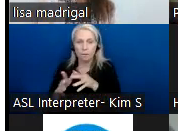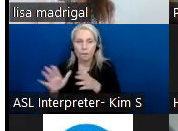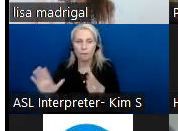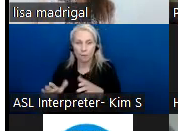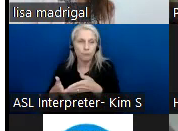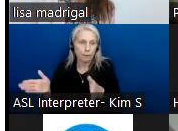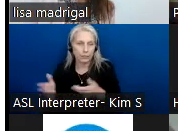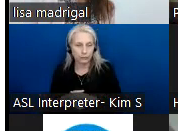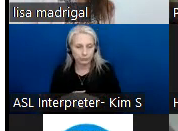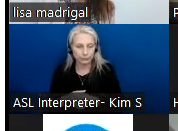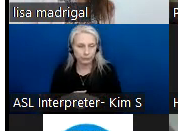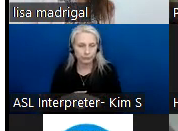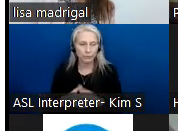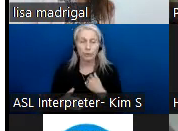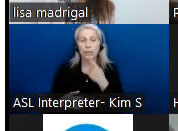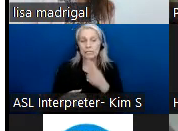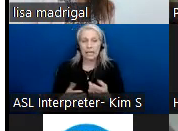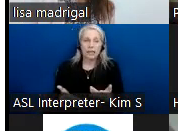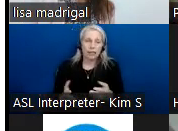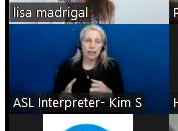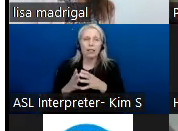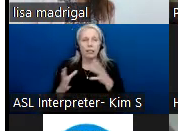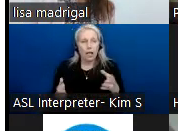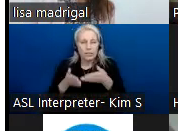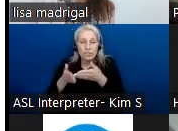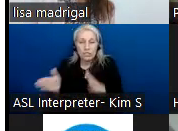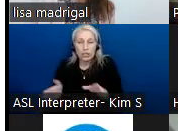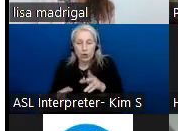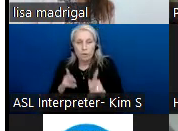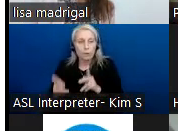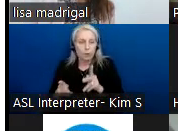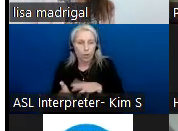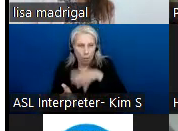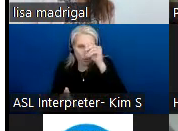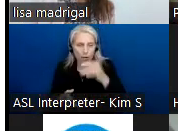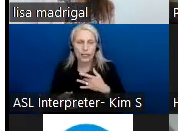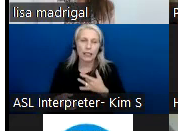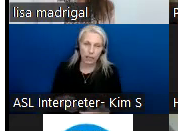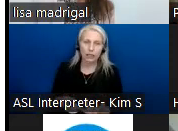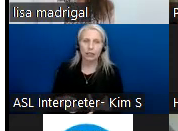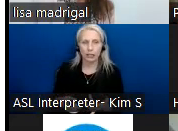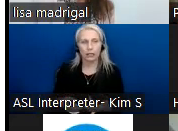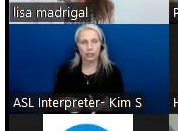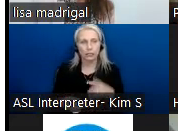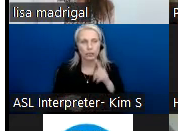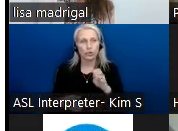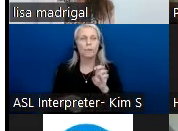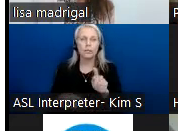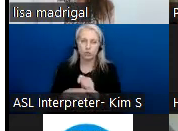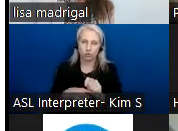again, I mentioned that we think that a lot of the general public learners are very likely should be